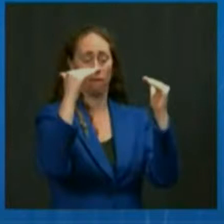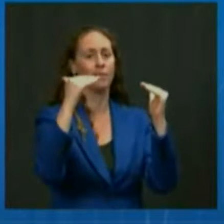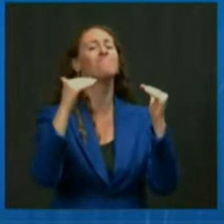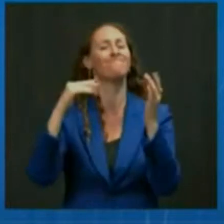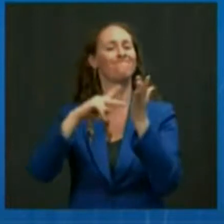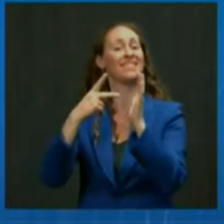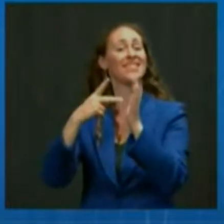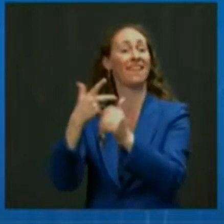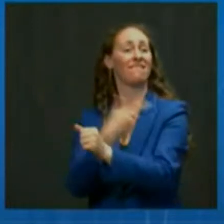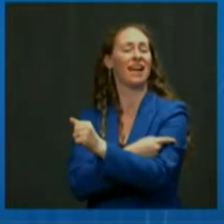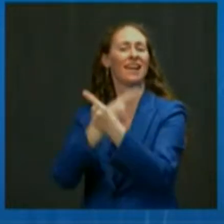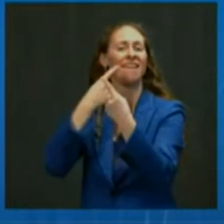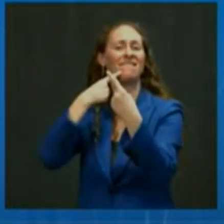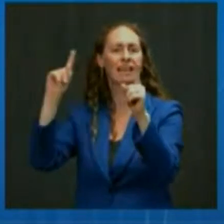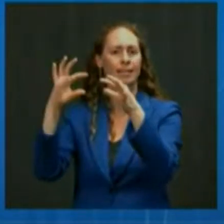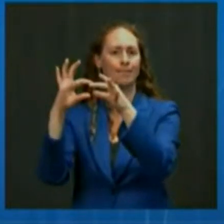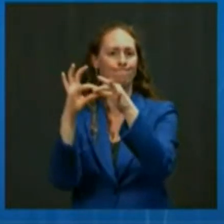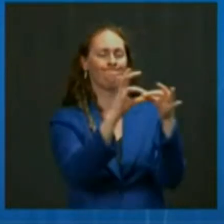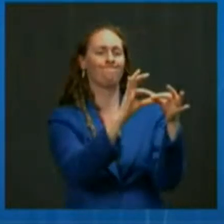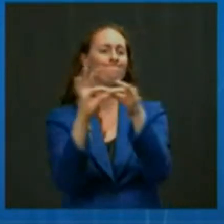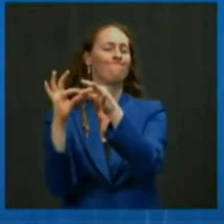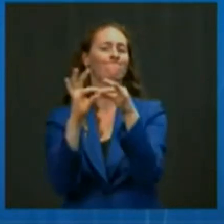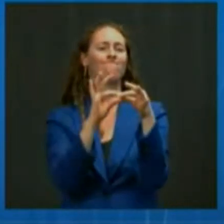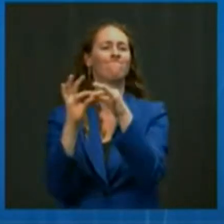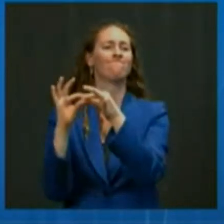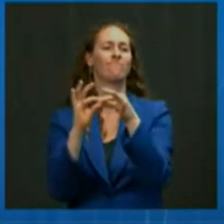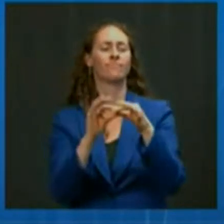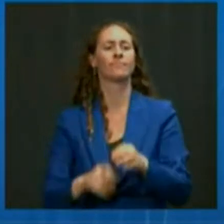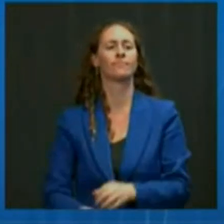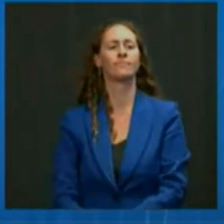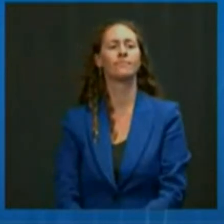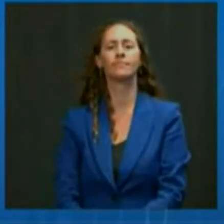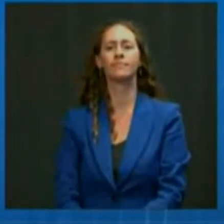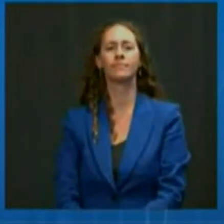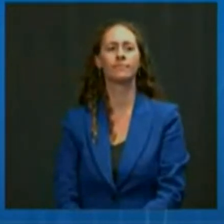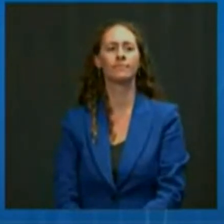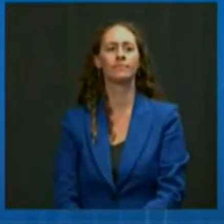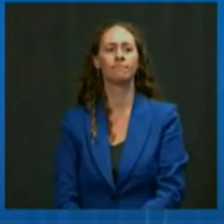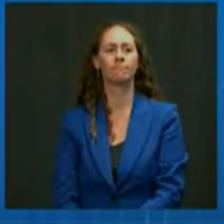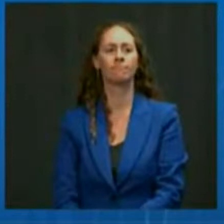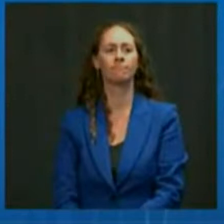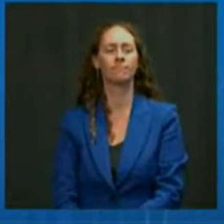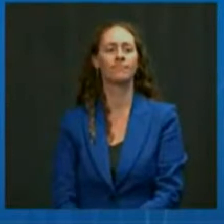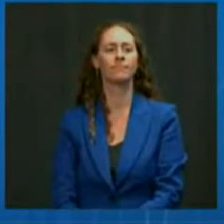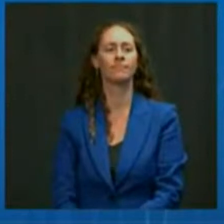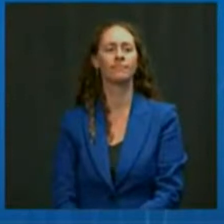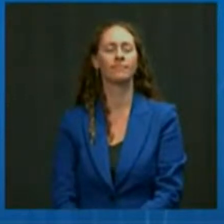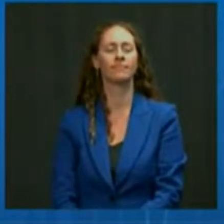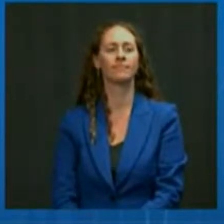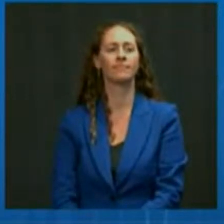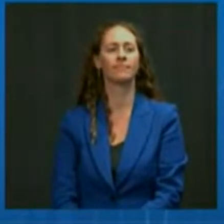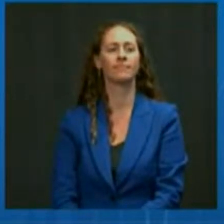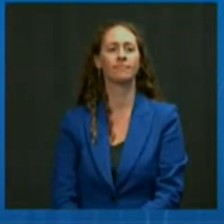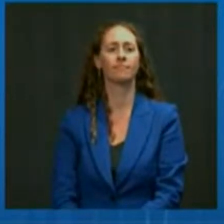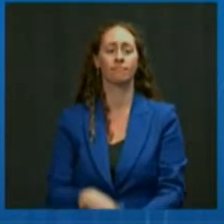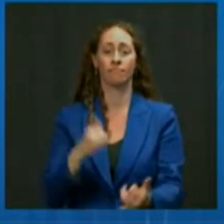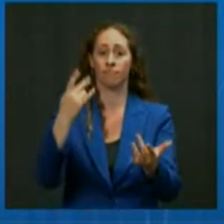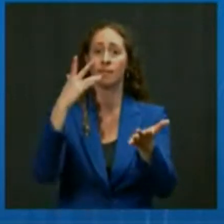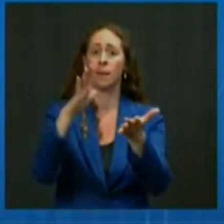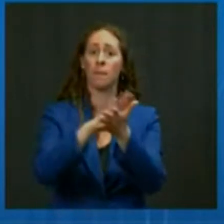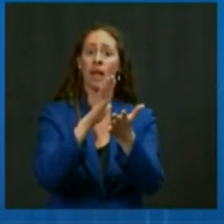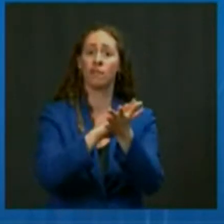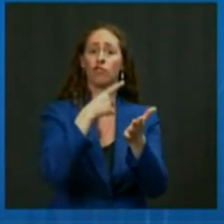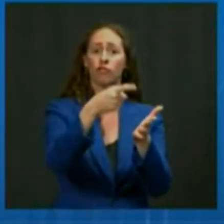often referred to as an immune correlate. And this is a paper recently published in a preprint